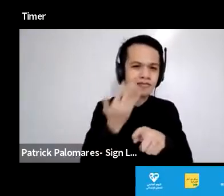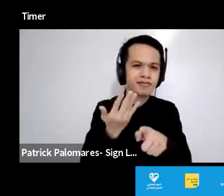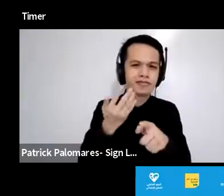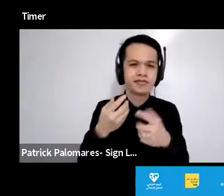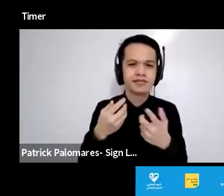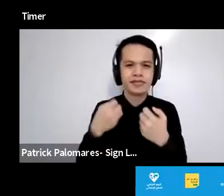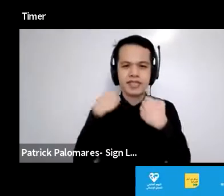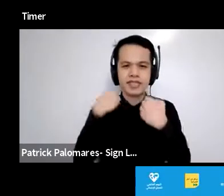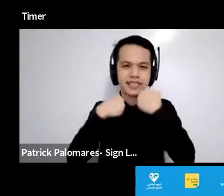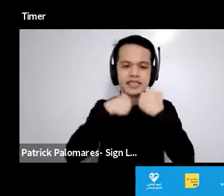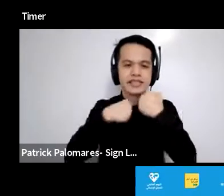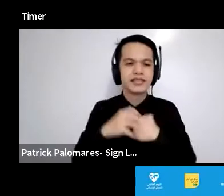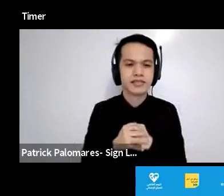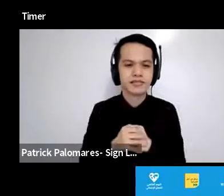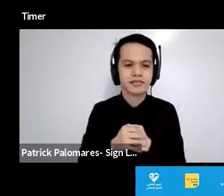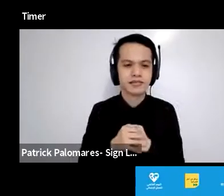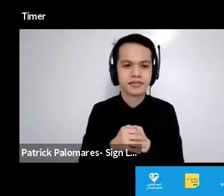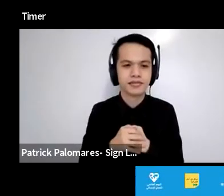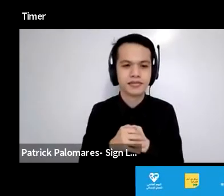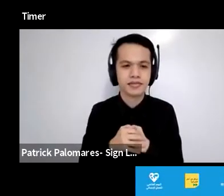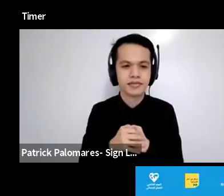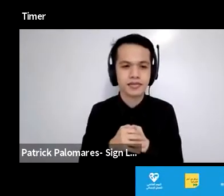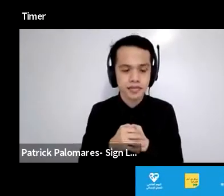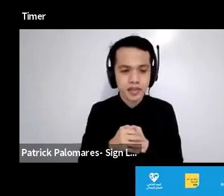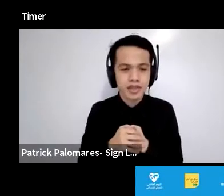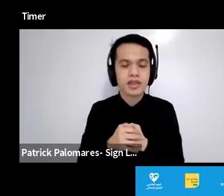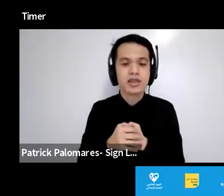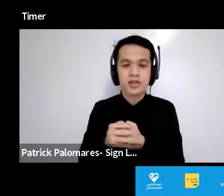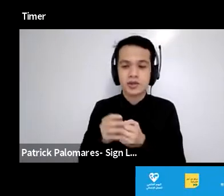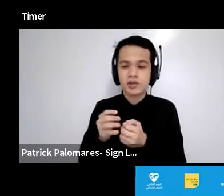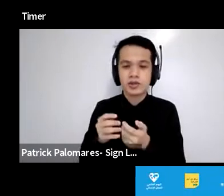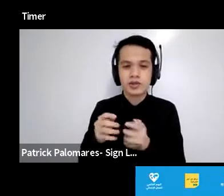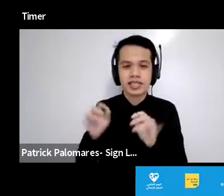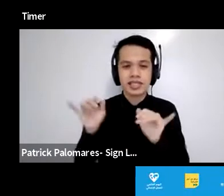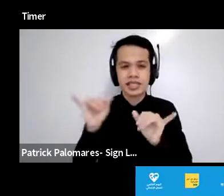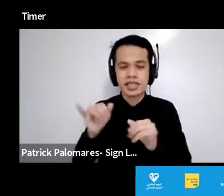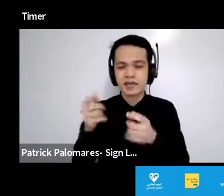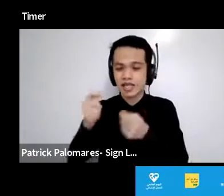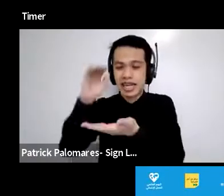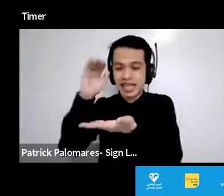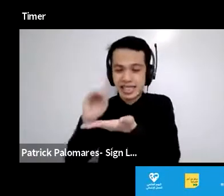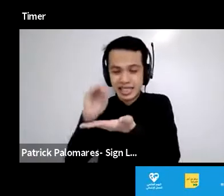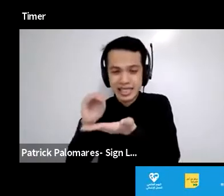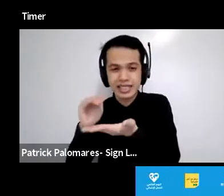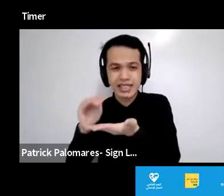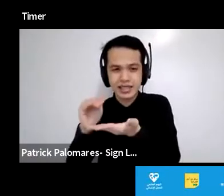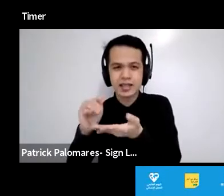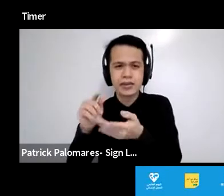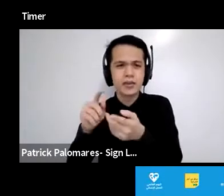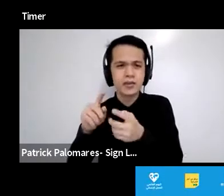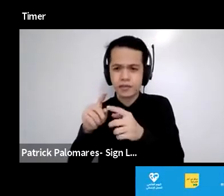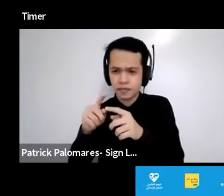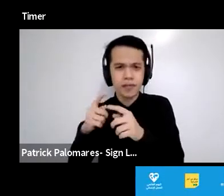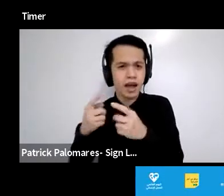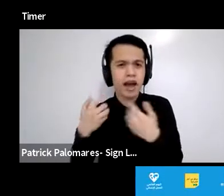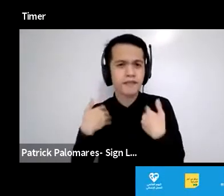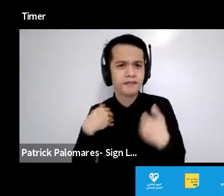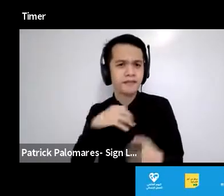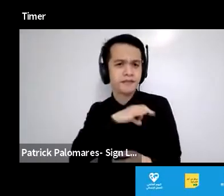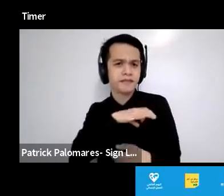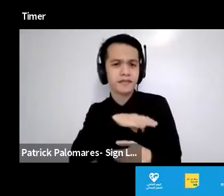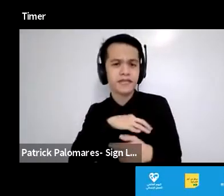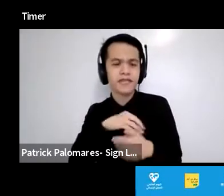fallback. Investing in disaster risk reduction and preparedness yields multiple benefits, starting with saving